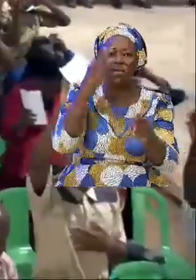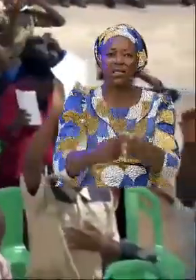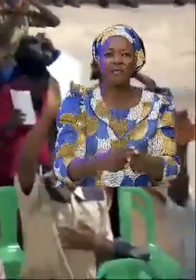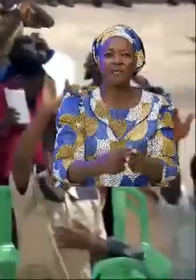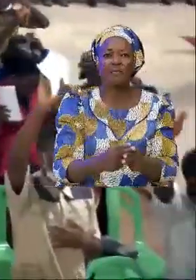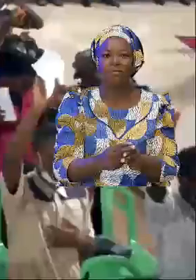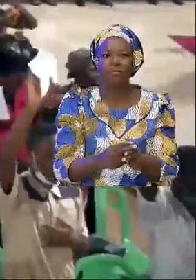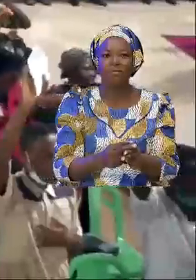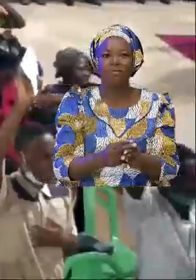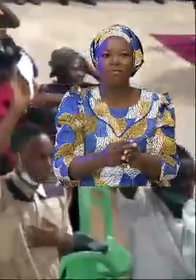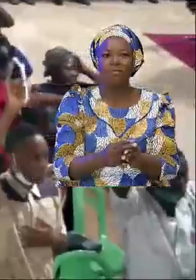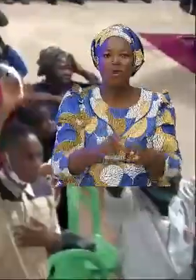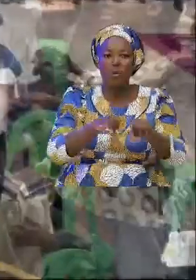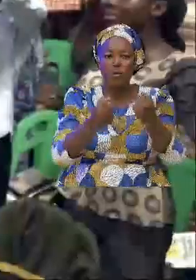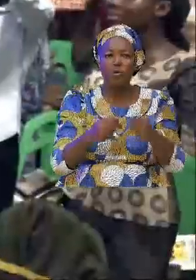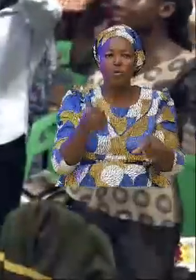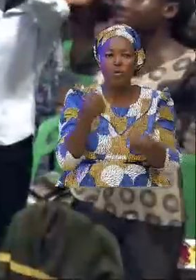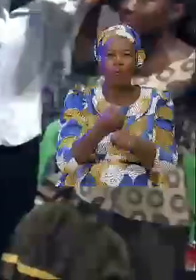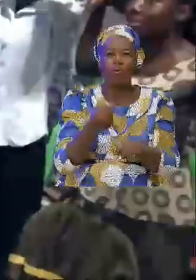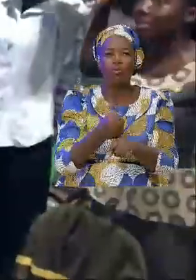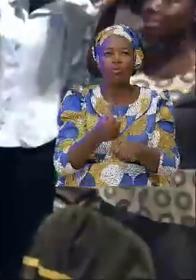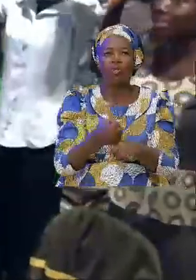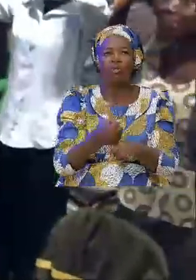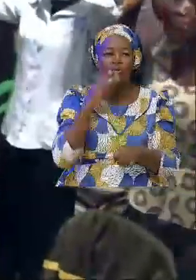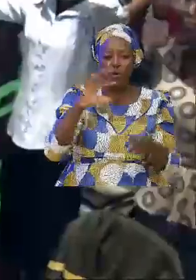Paralyzed people will rise up and walk.